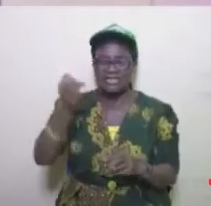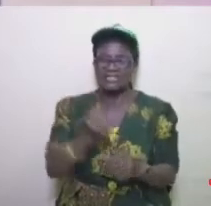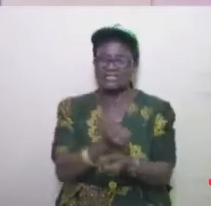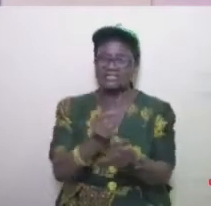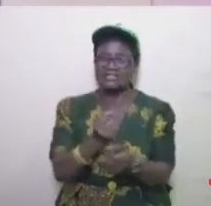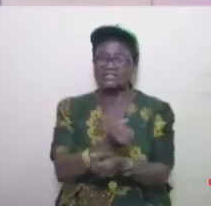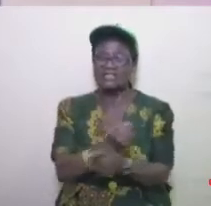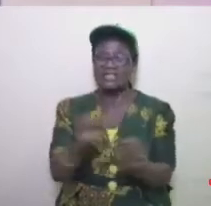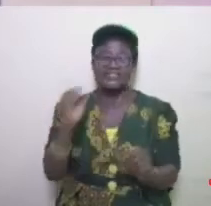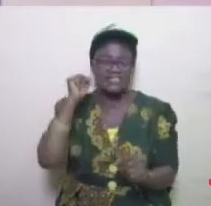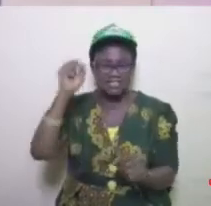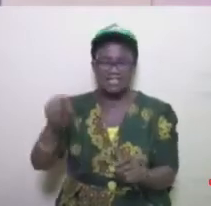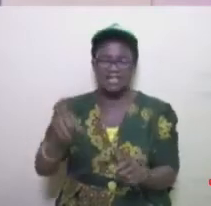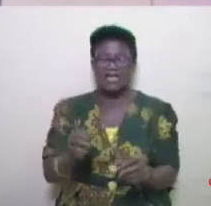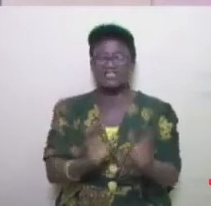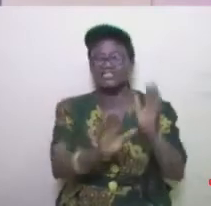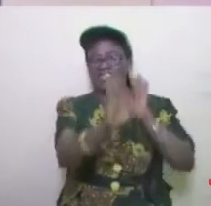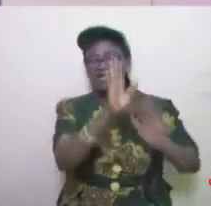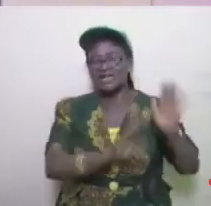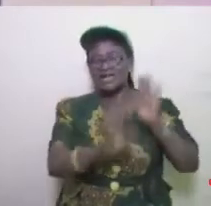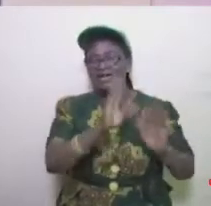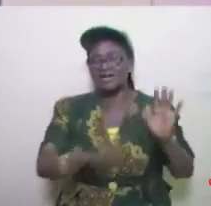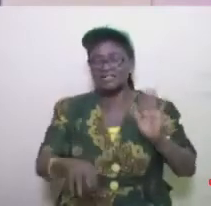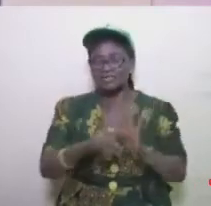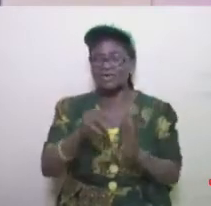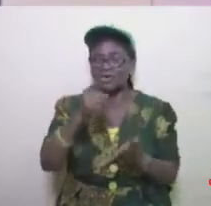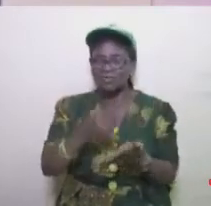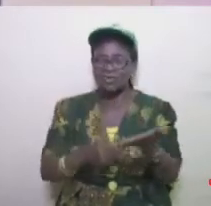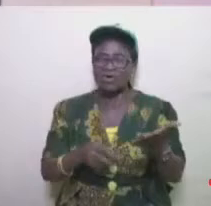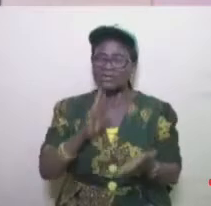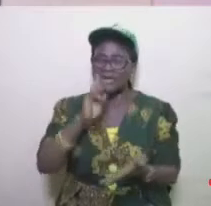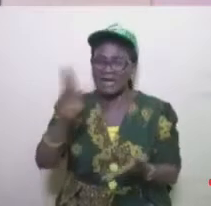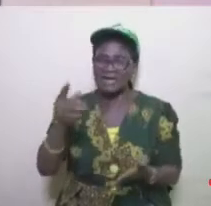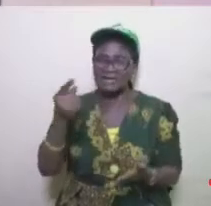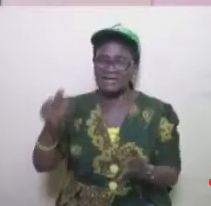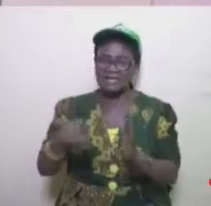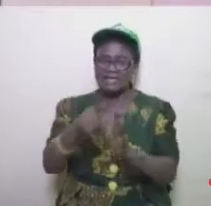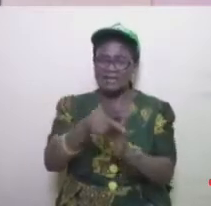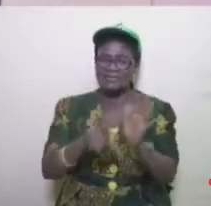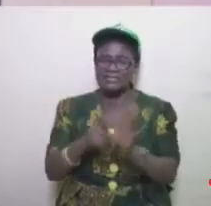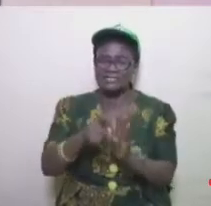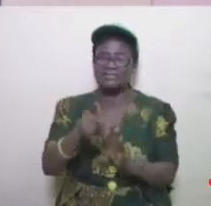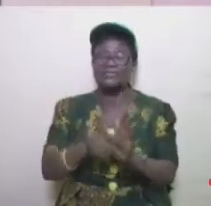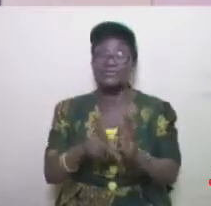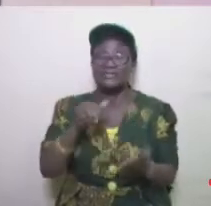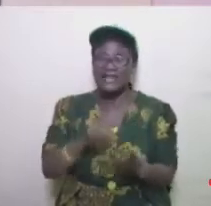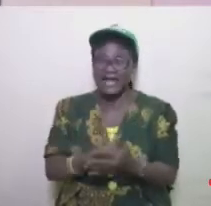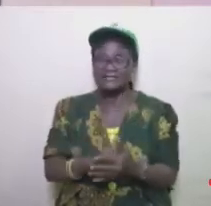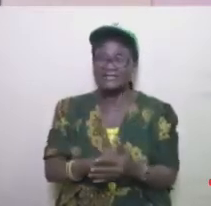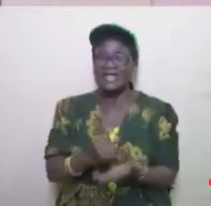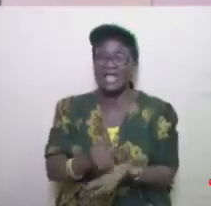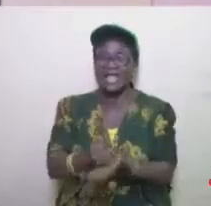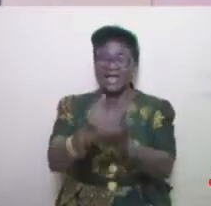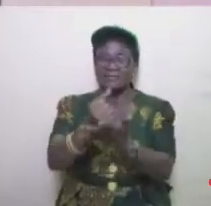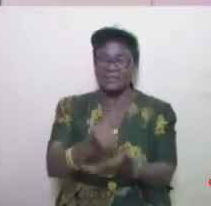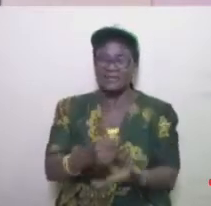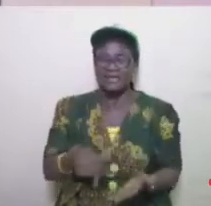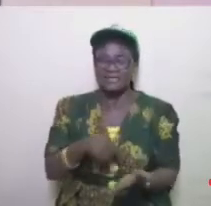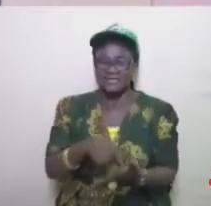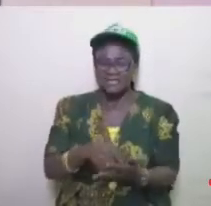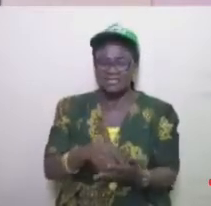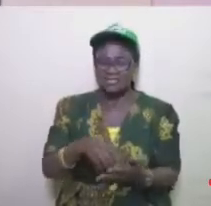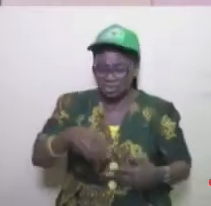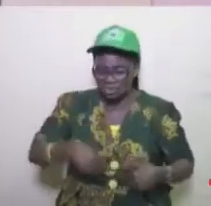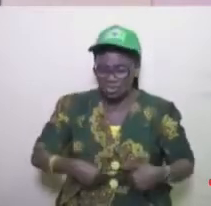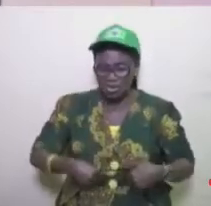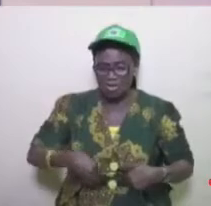entire world. What are the principles that help this young man? Number one